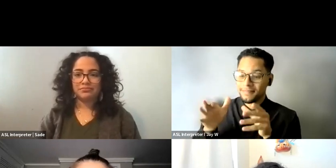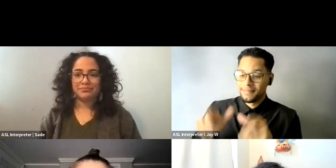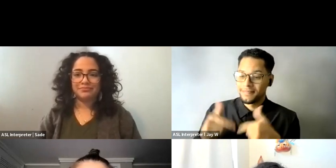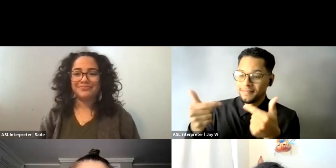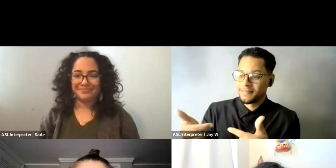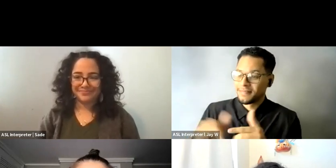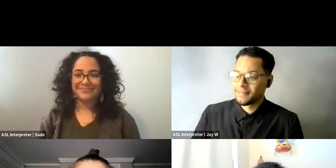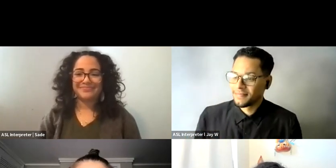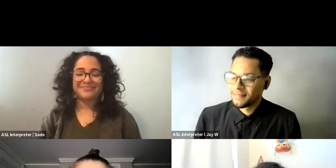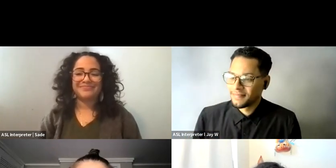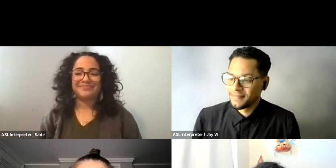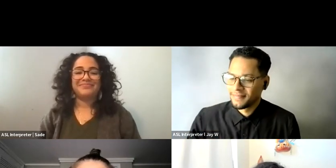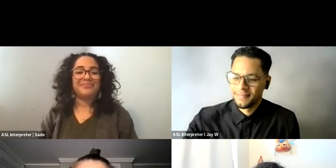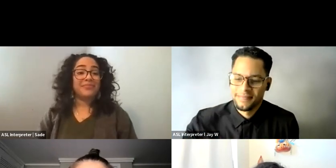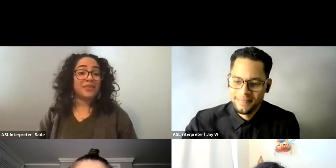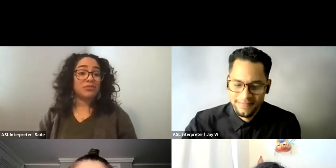saddens me